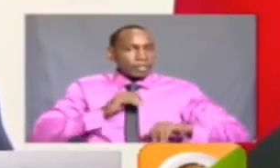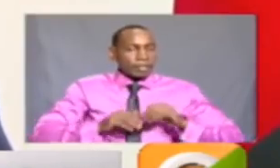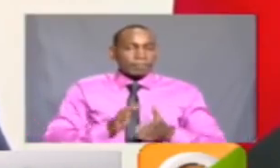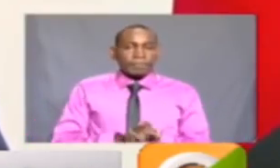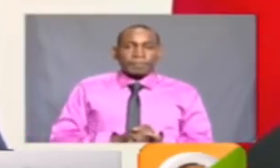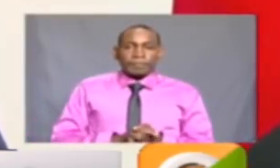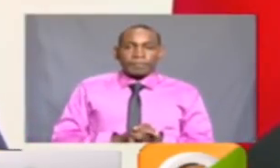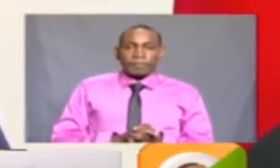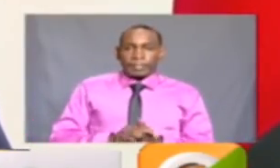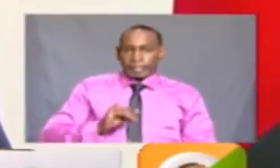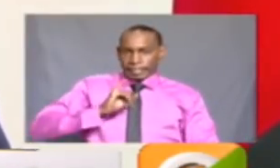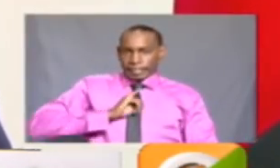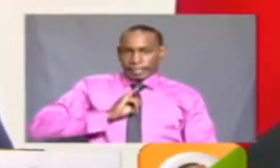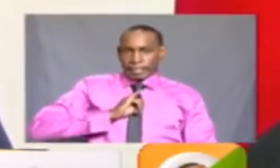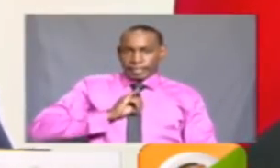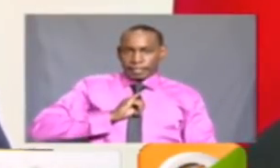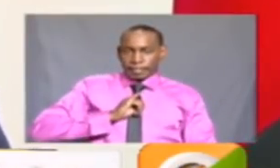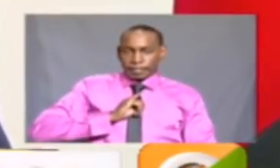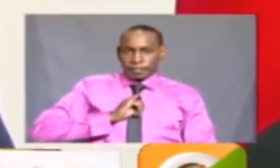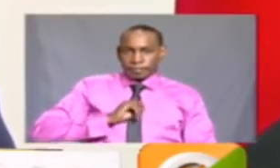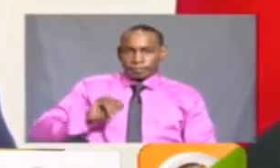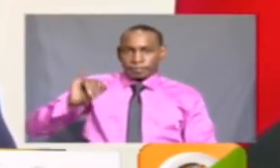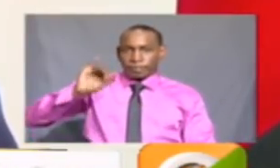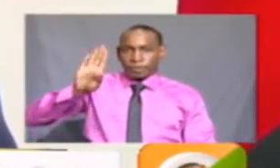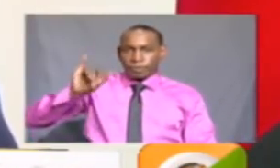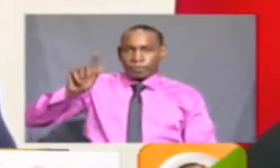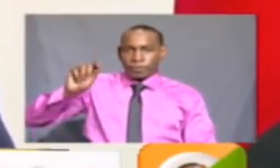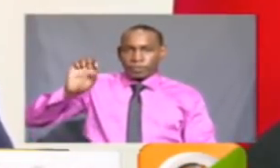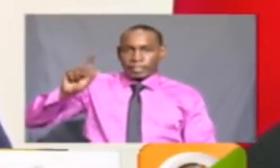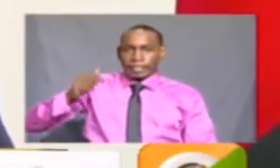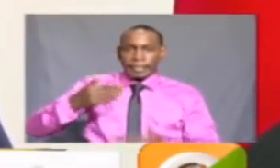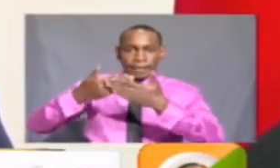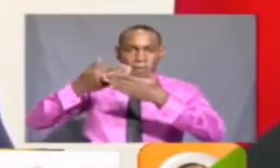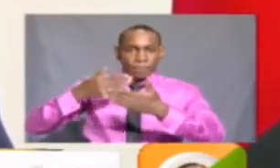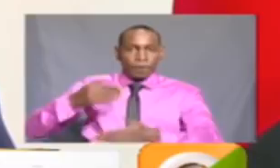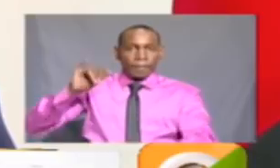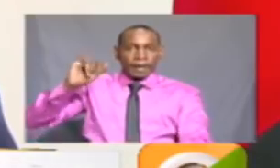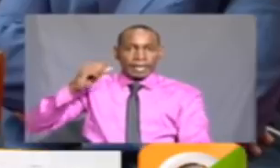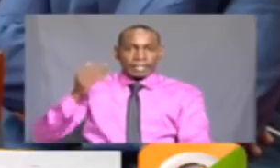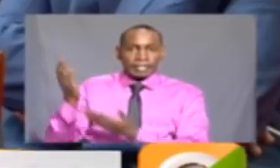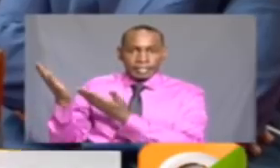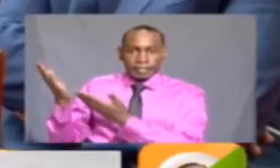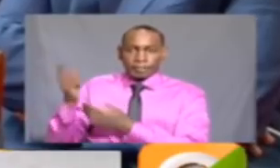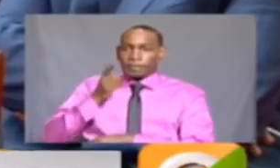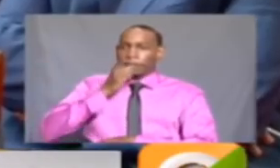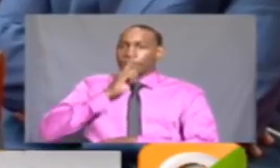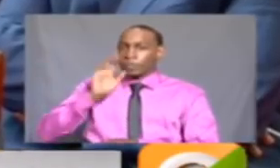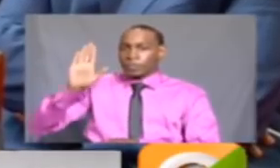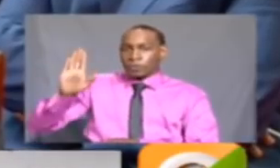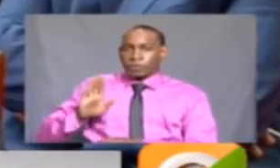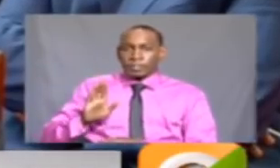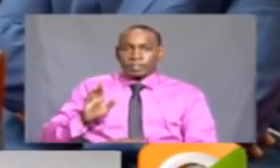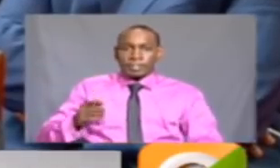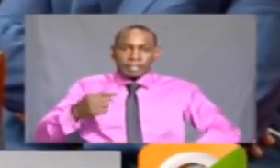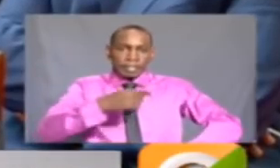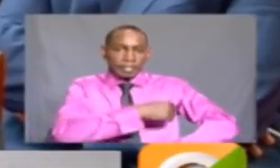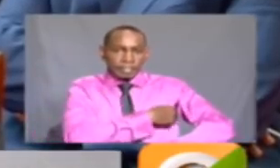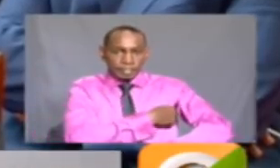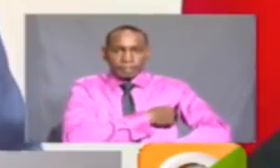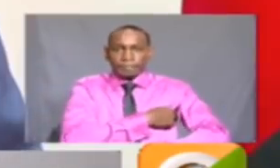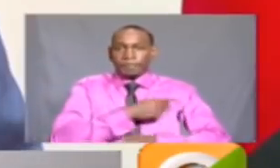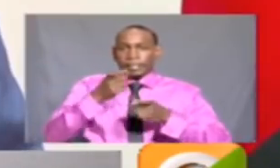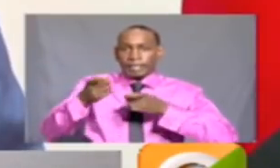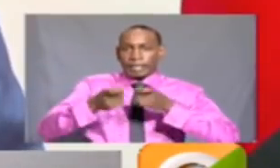I, Joseph Kipchirchir Boynet. His predecessor Joseph Boynet was sworn in as the Chief Administrative